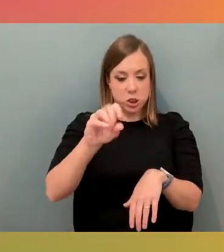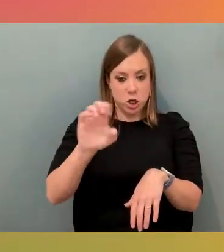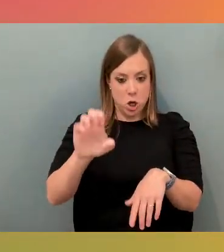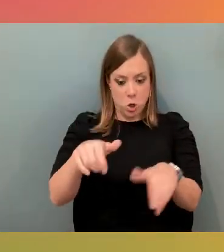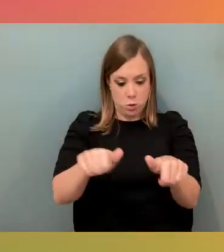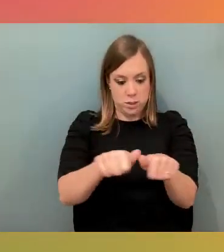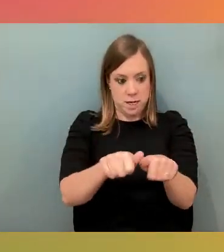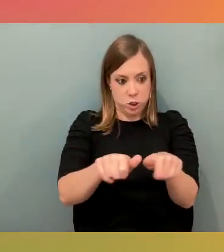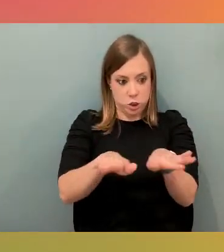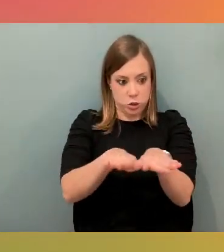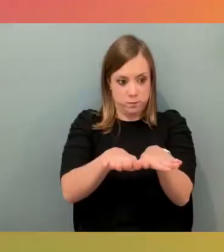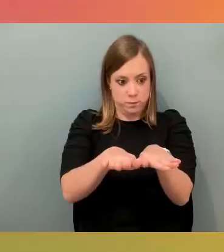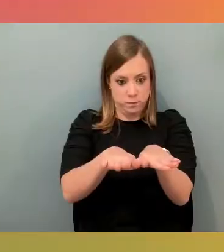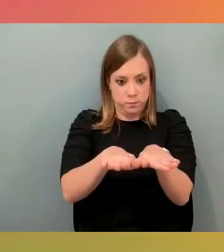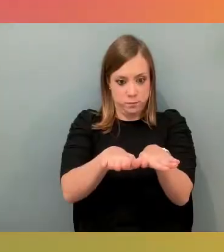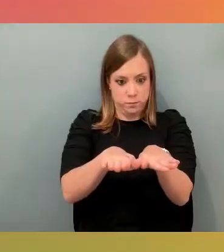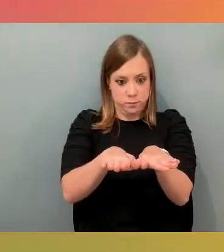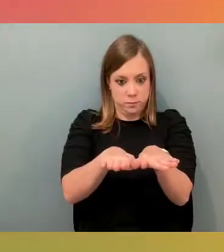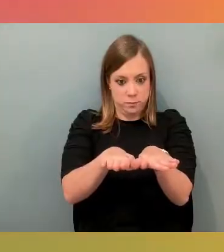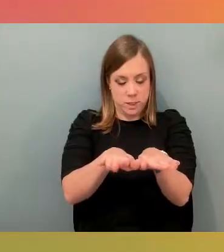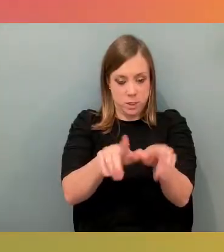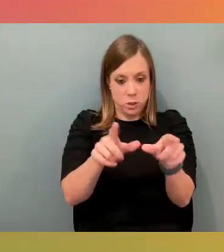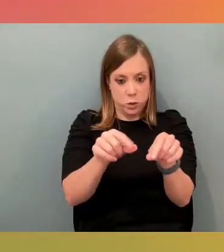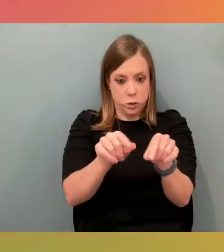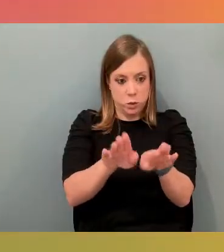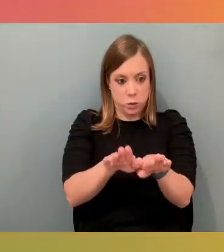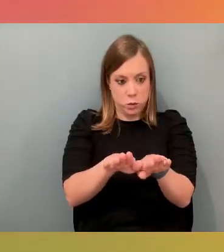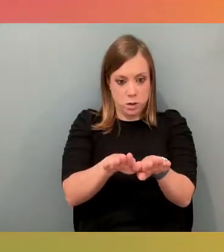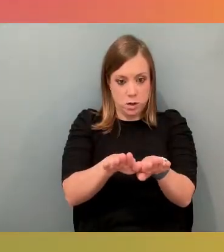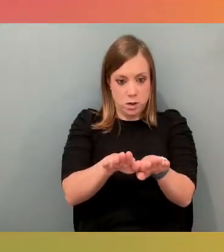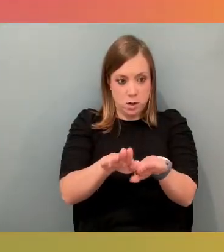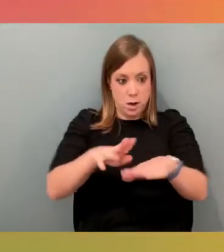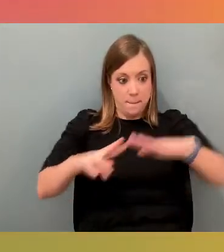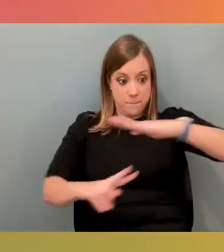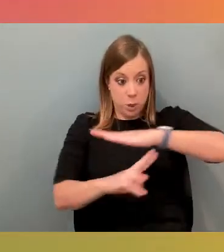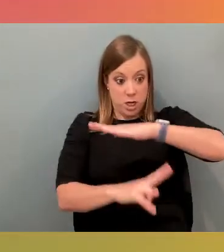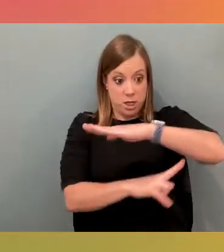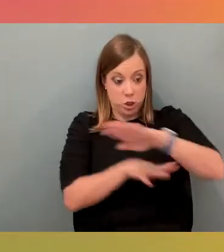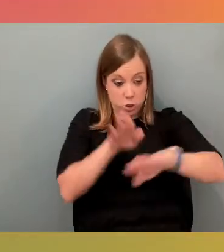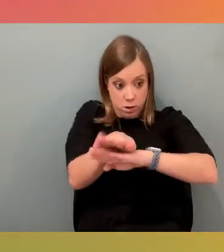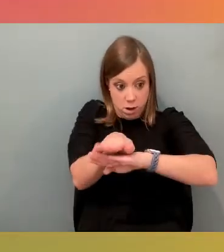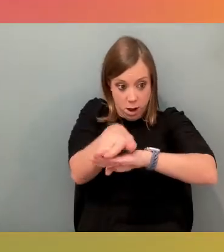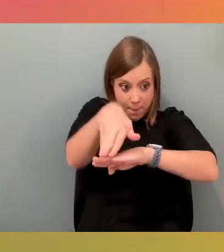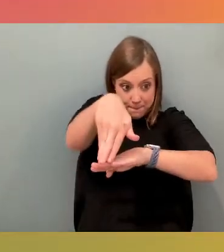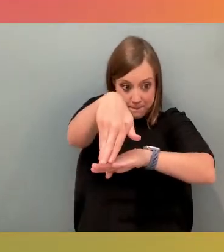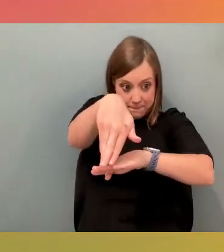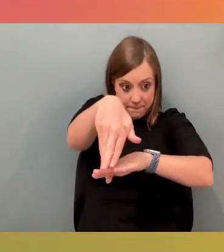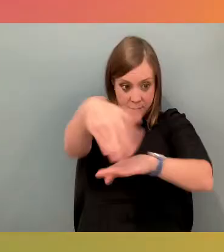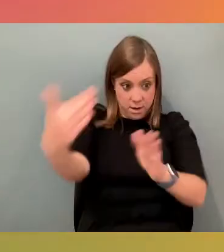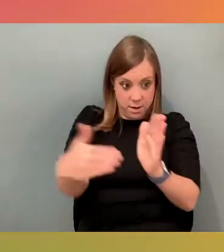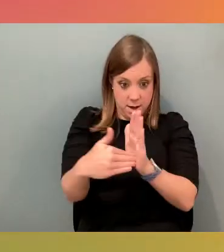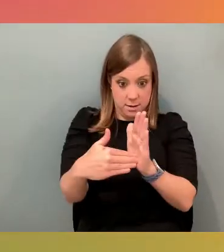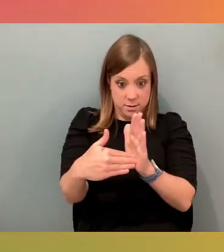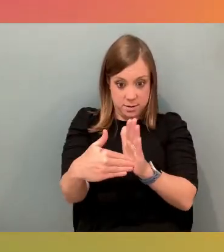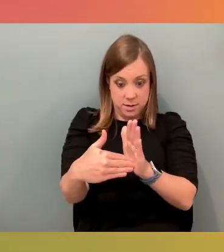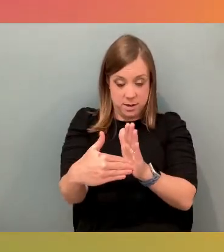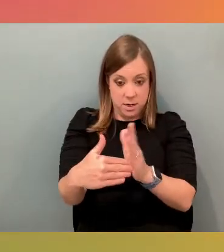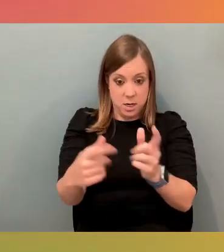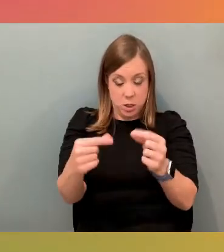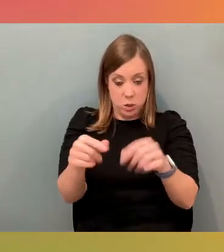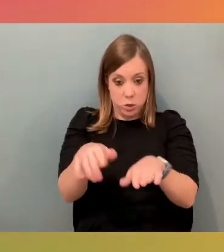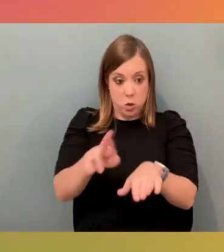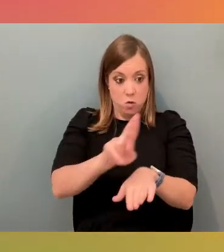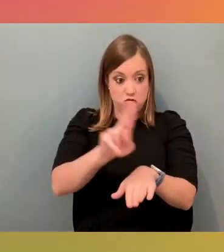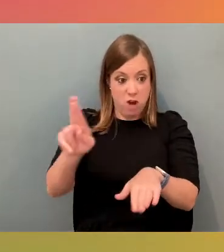roll up 1 vertebrae at a time back to our bridge pose. And this time we're gonna extend right toes up